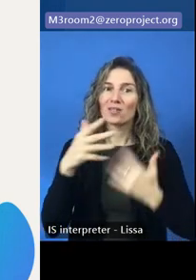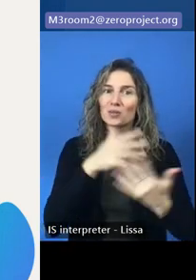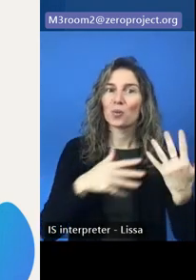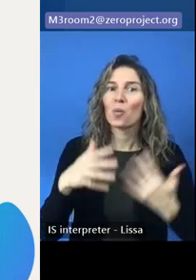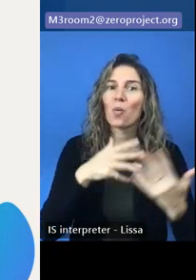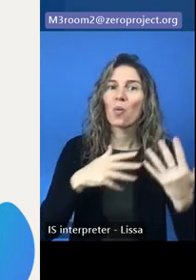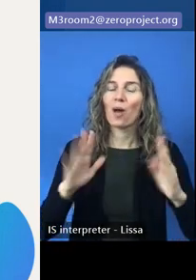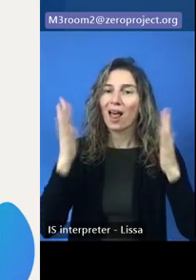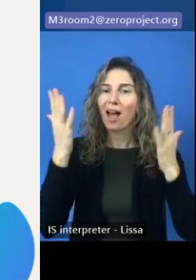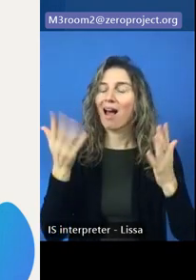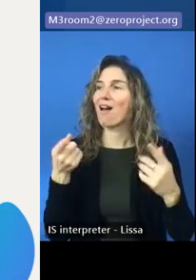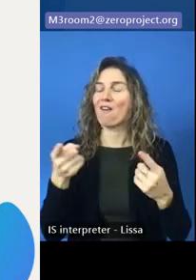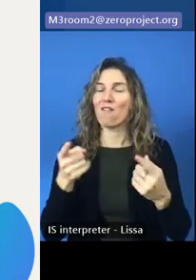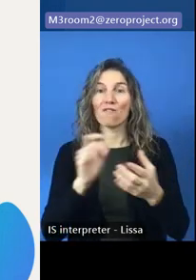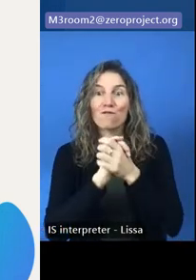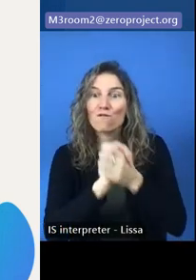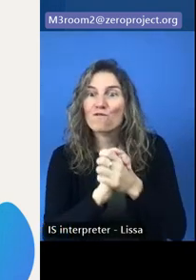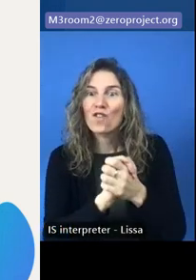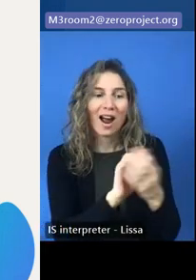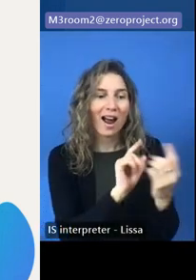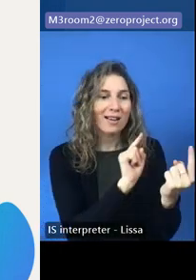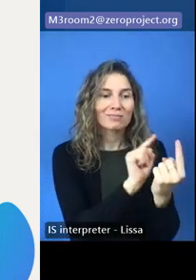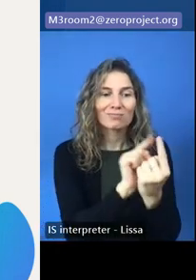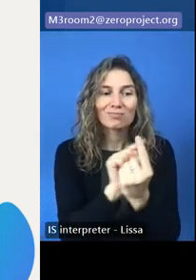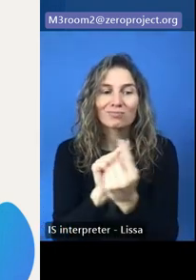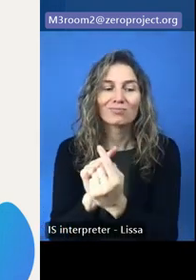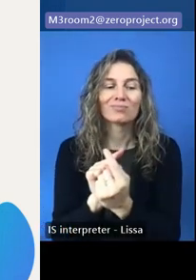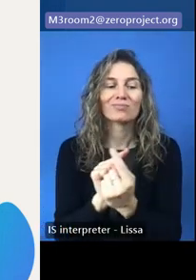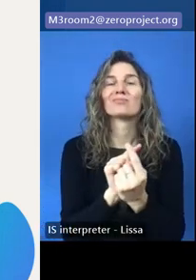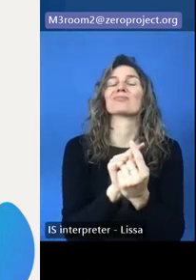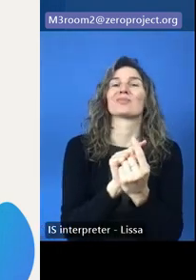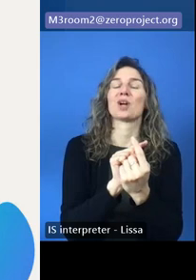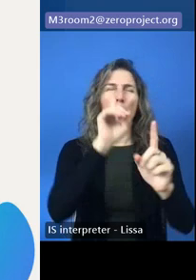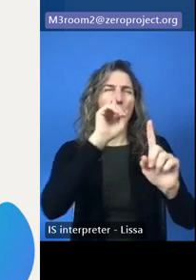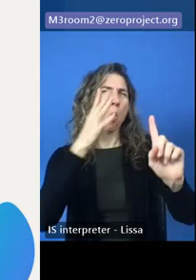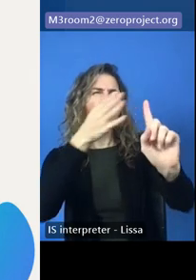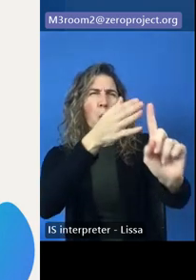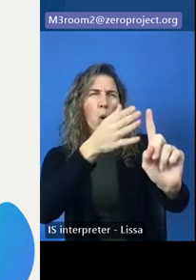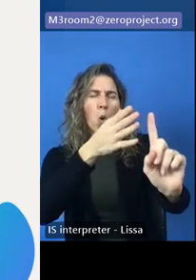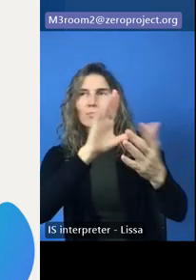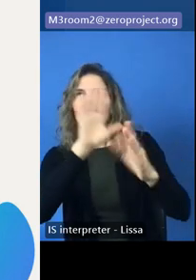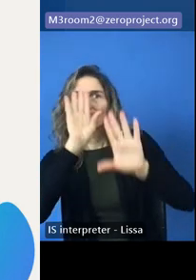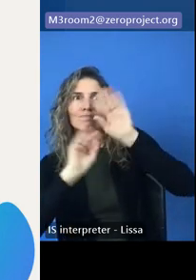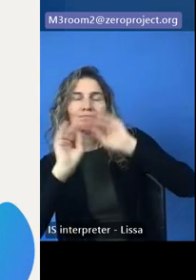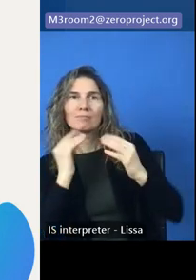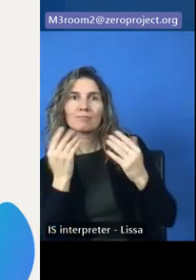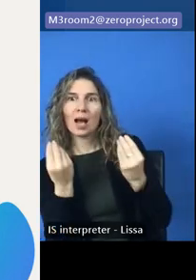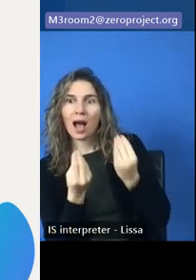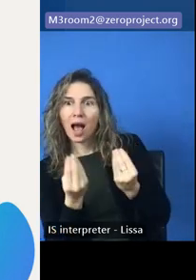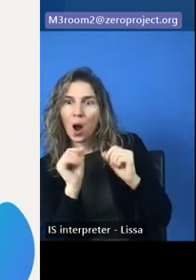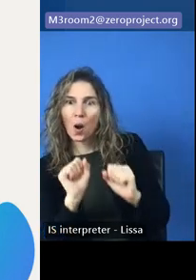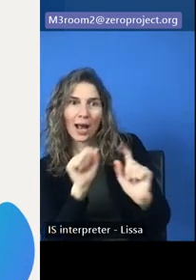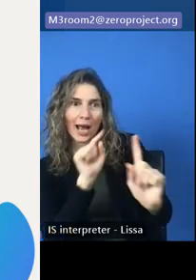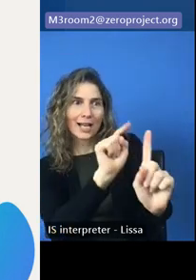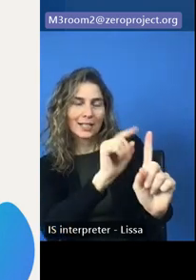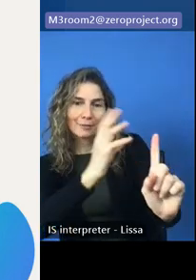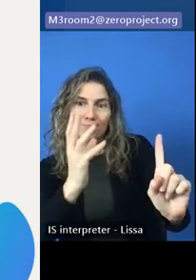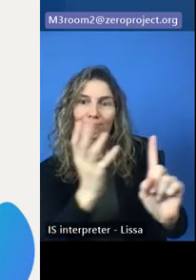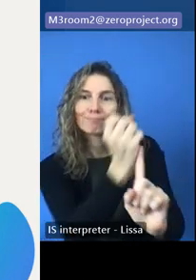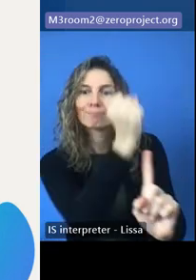friends, they are setting goals, and they learn how to reach your goals. And what is important, they can